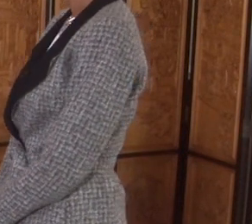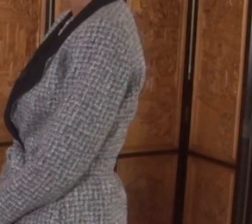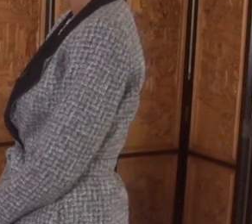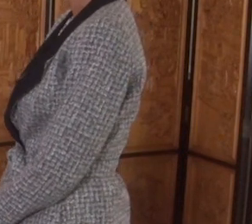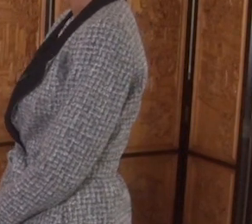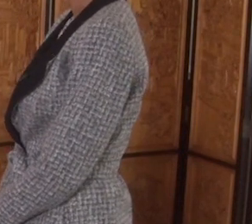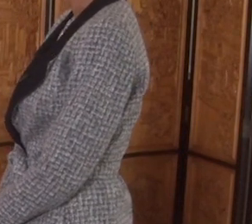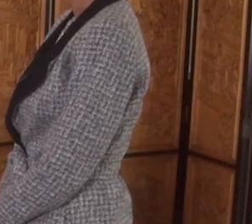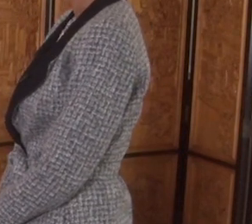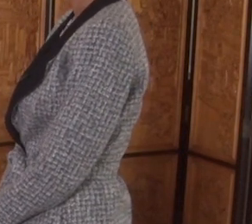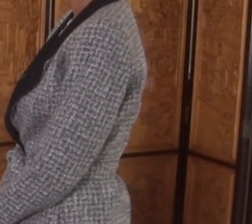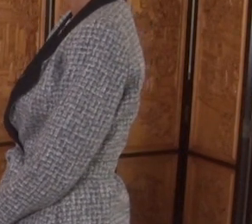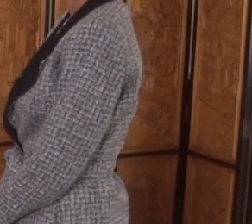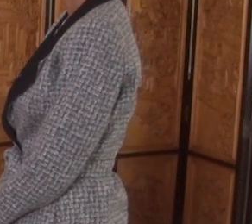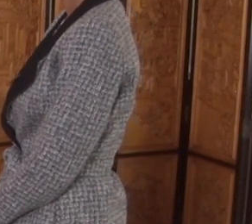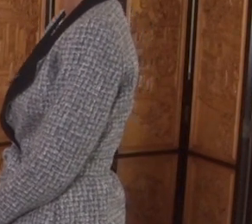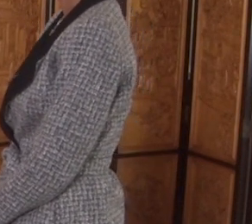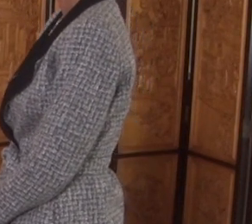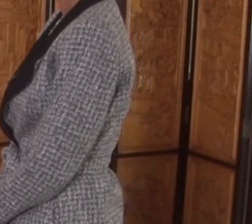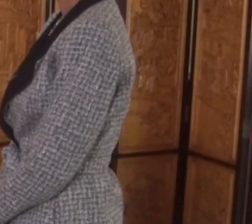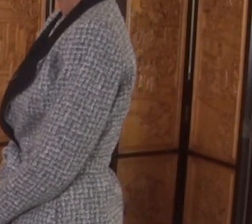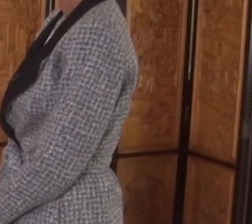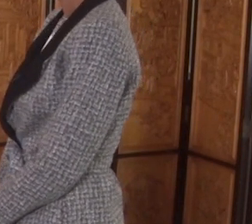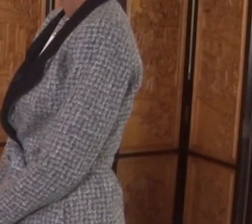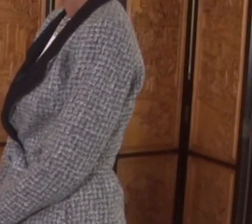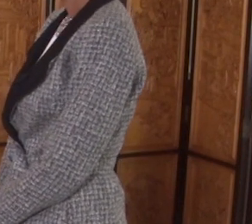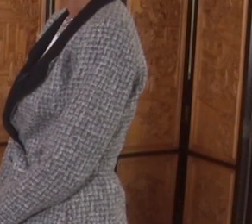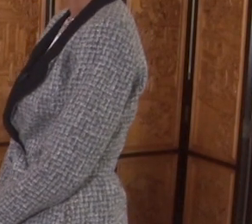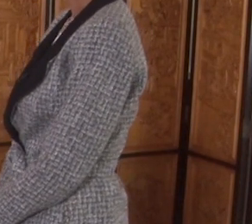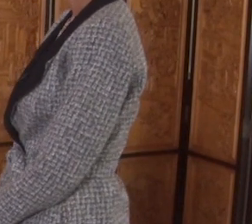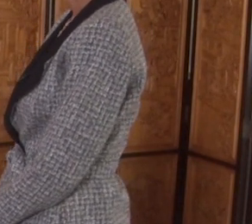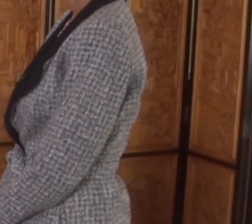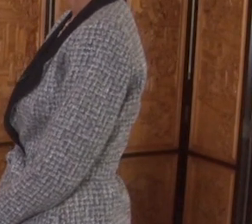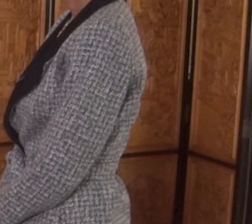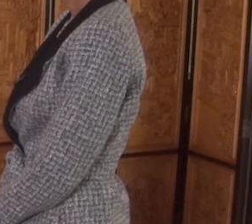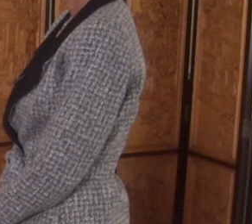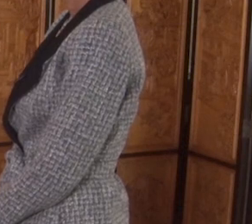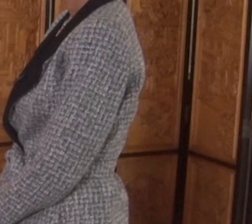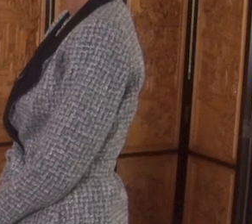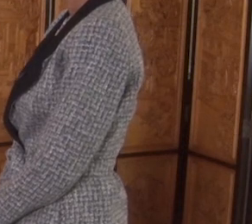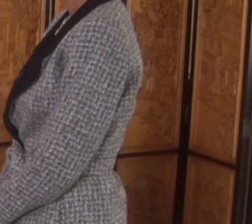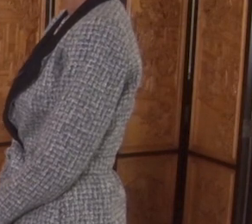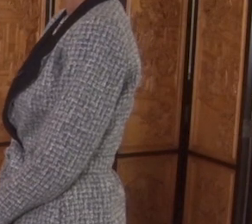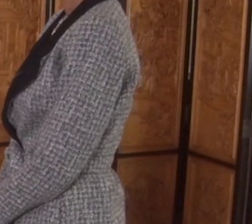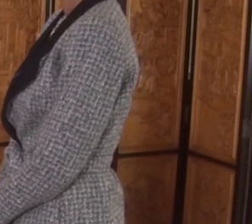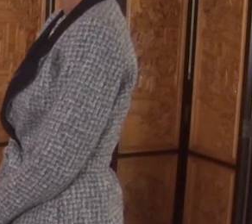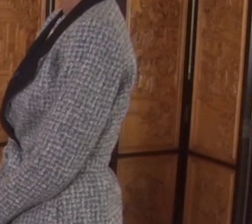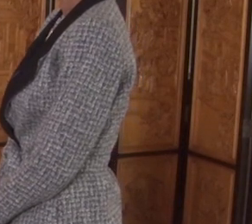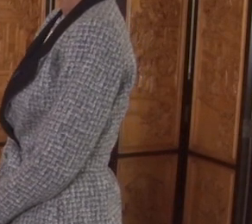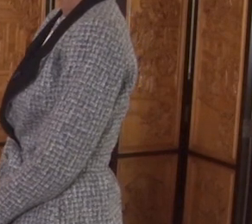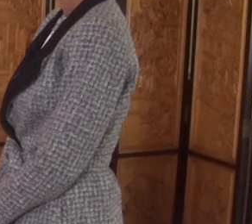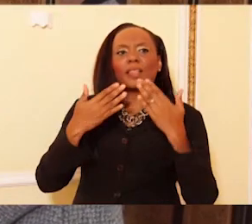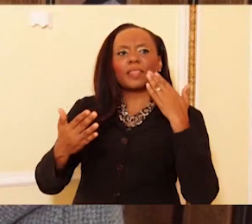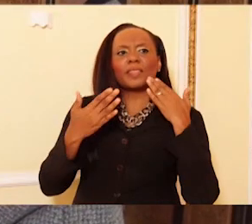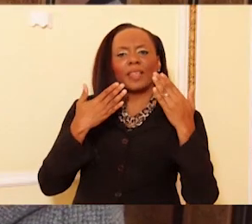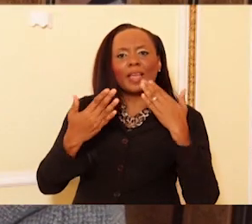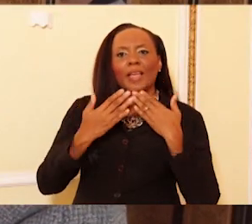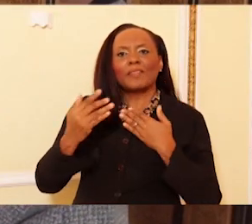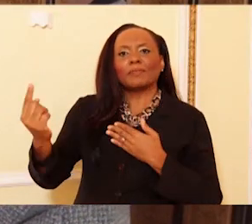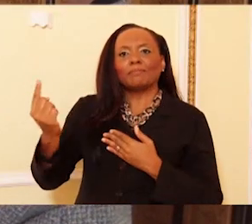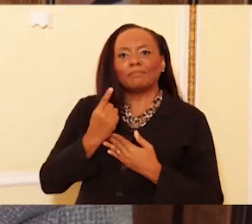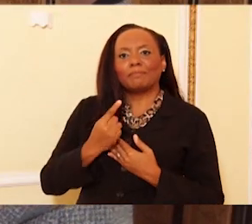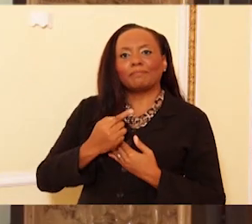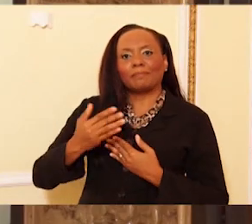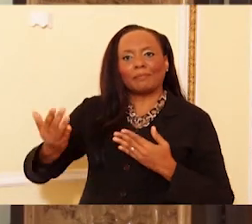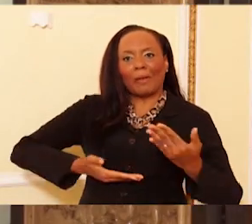Good afternoon, Acting PM, Honourable Santia Bradshaw. Thank you for having me here today under such trying times